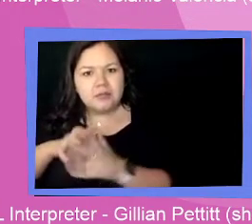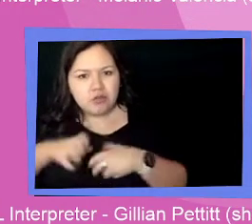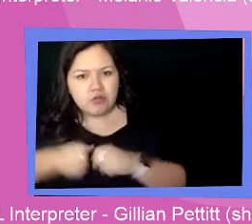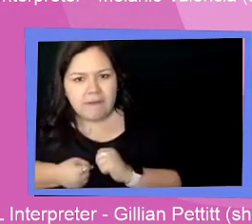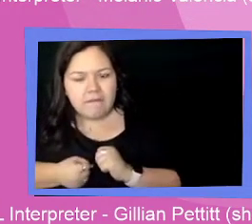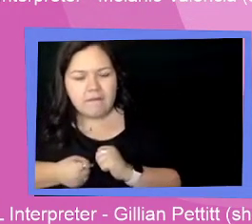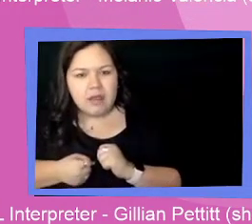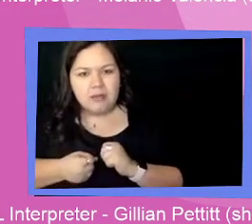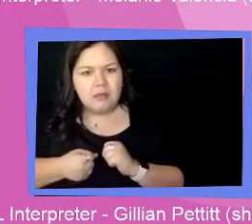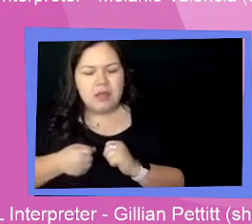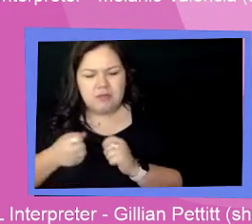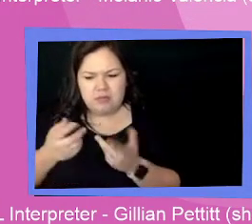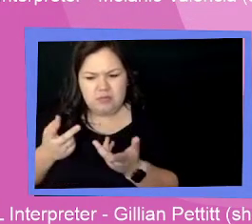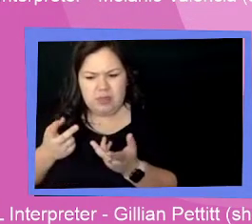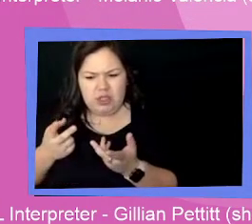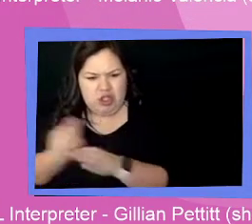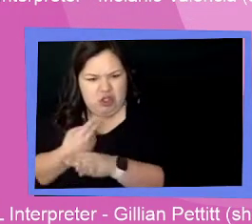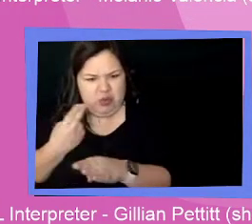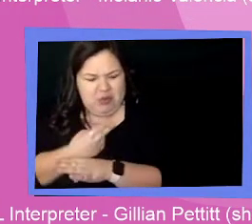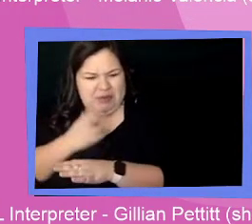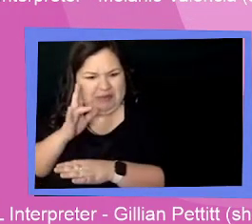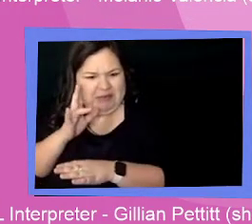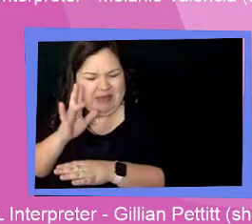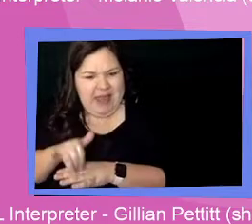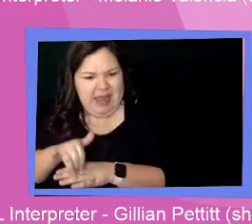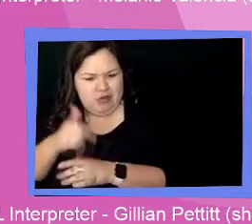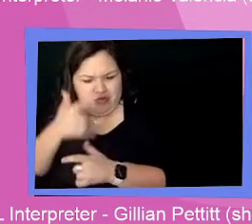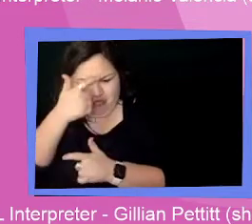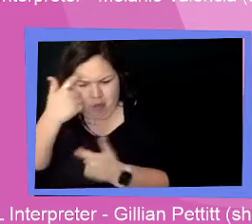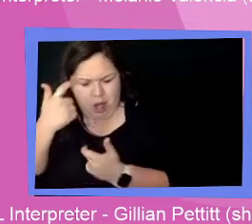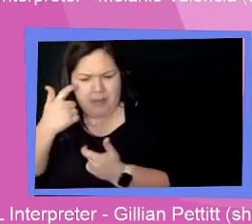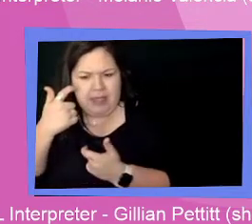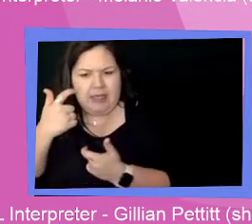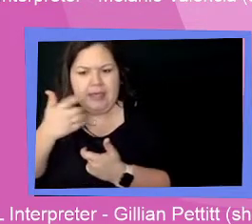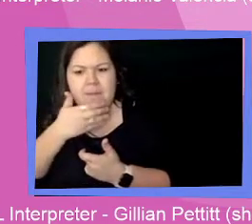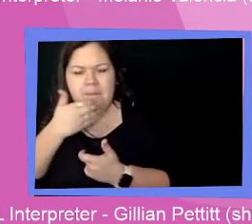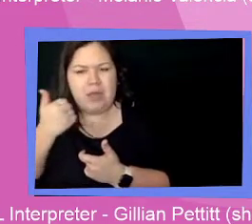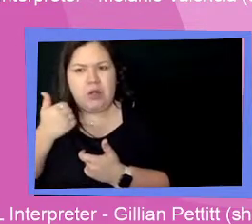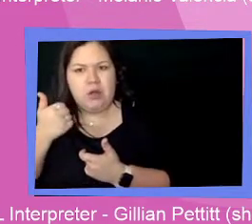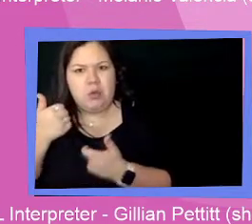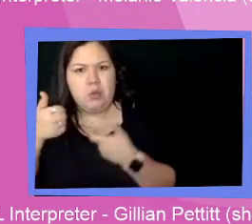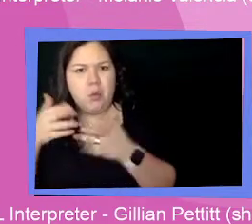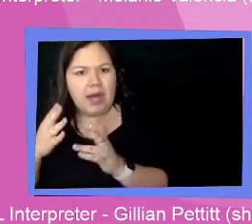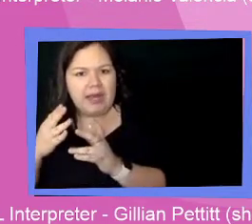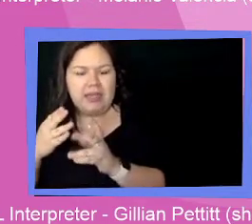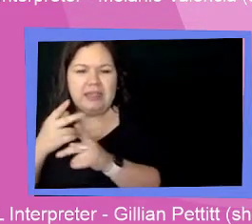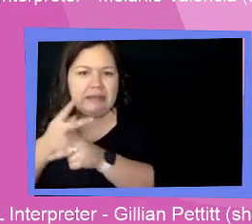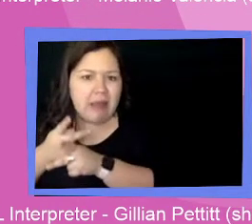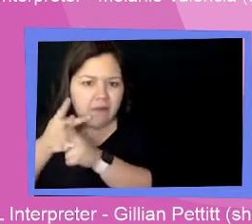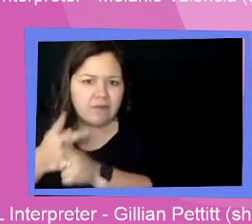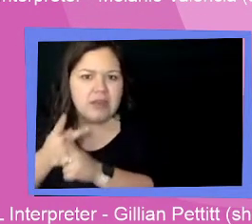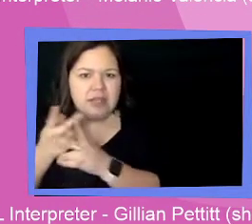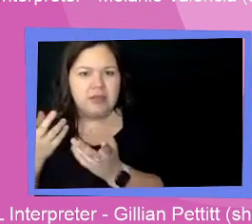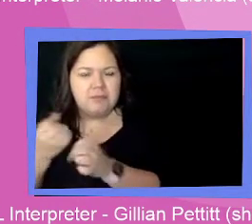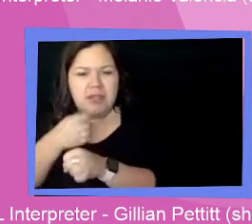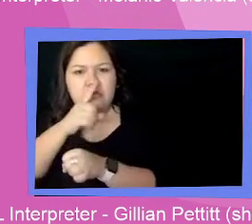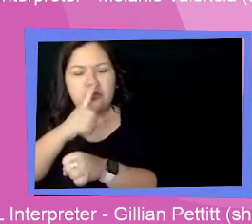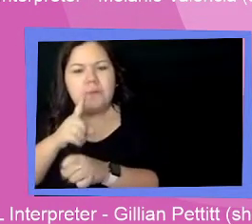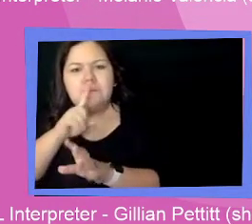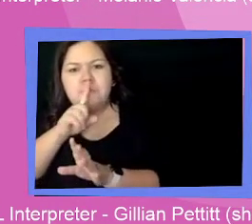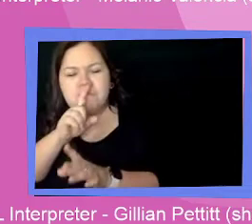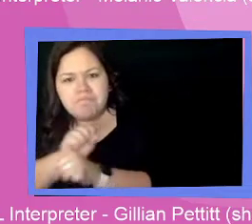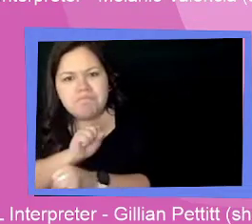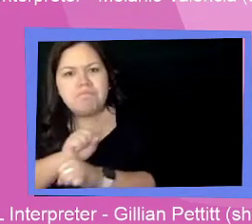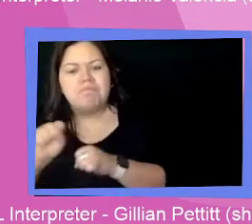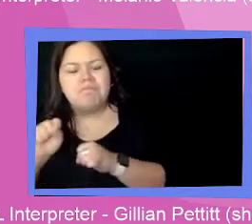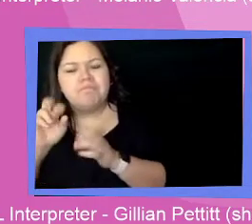and what she makes that trauma mean for her. Really carefully and gently, and especially